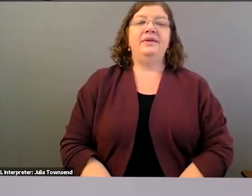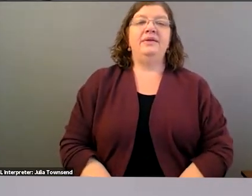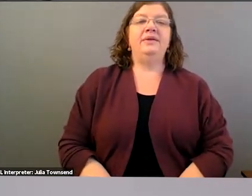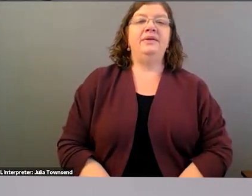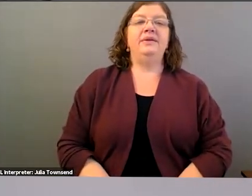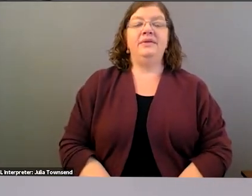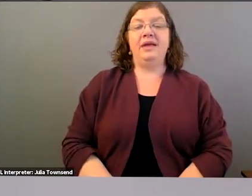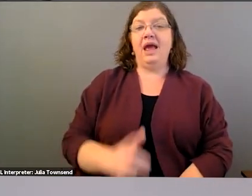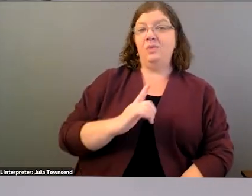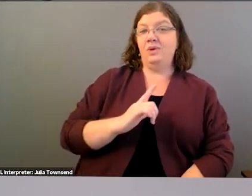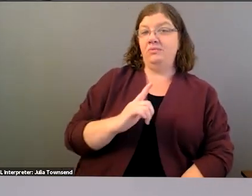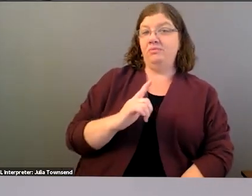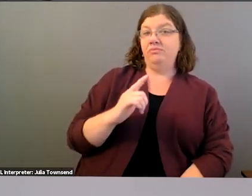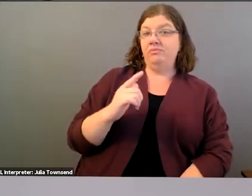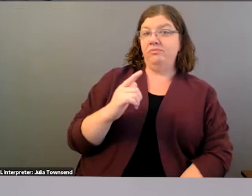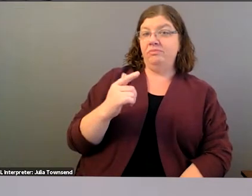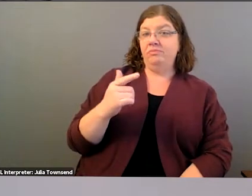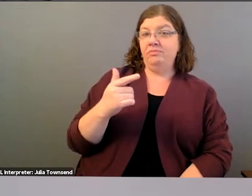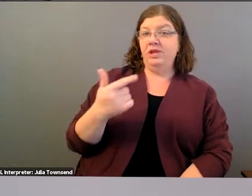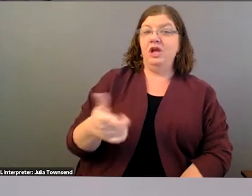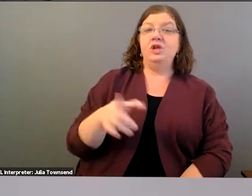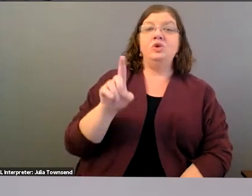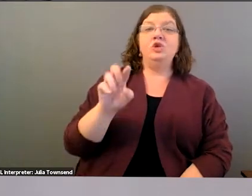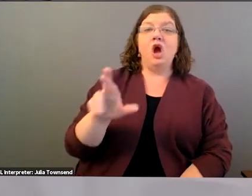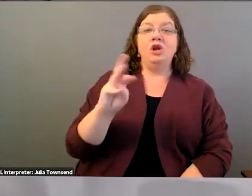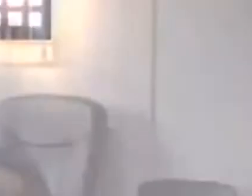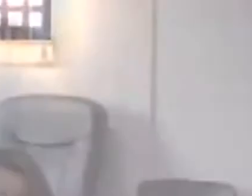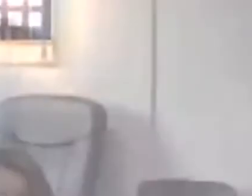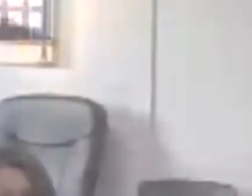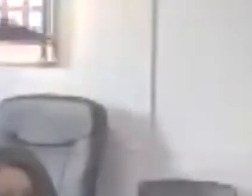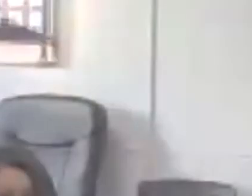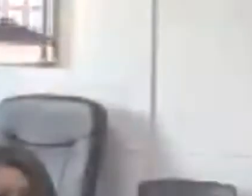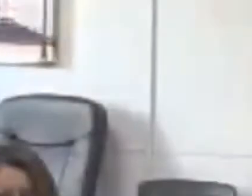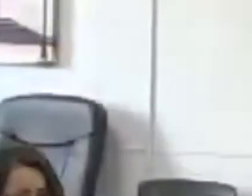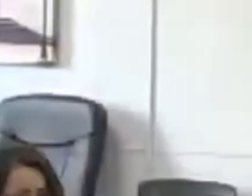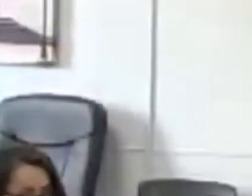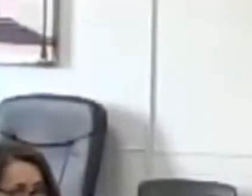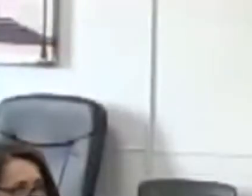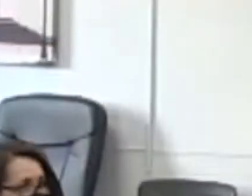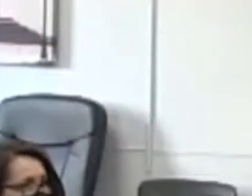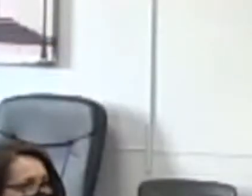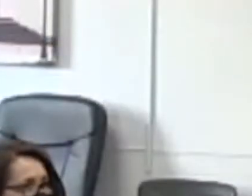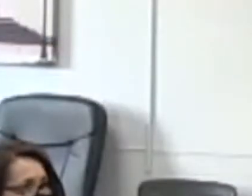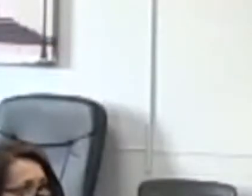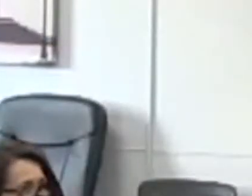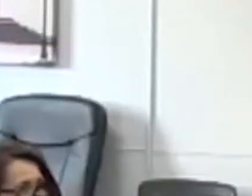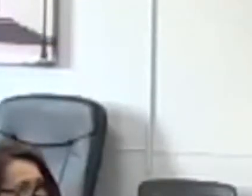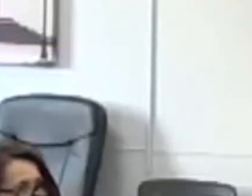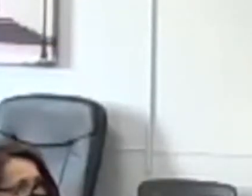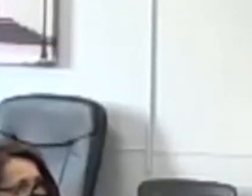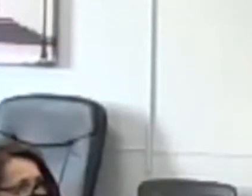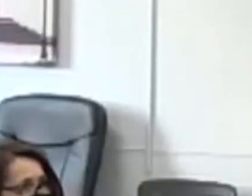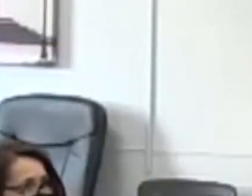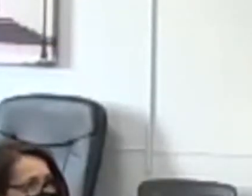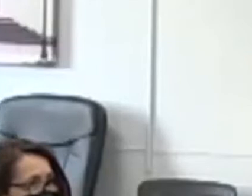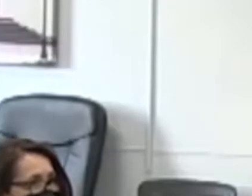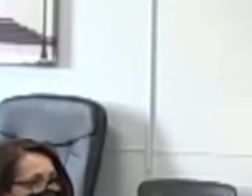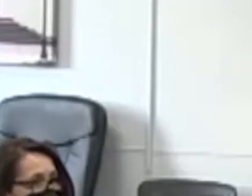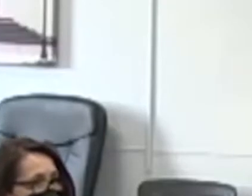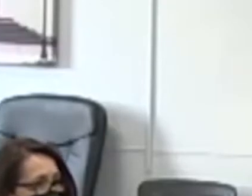And I'll turn that to Dr. Maldonado. Thank you so much. I'm going to just pass it right on to Dr. Wagenek to get us